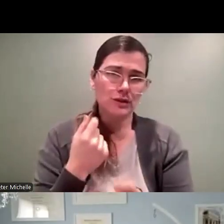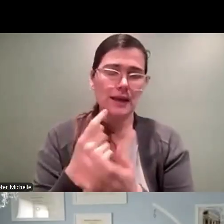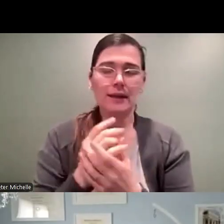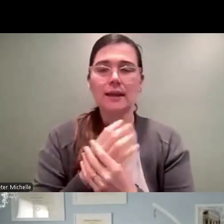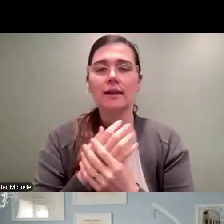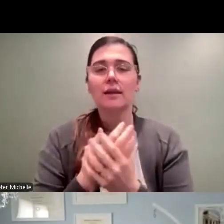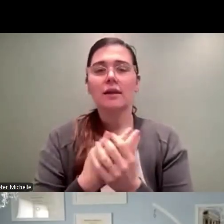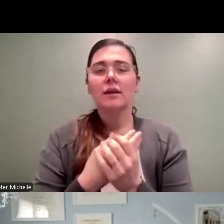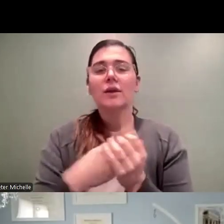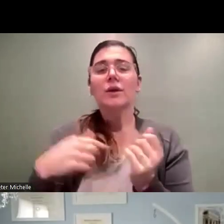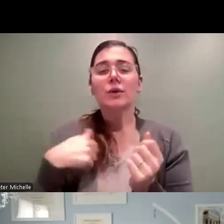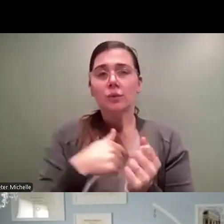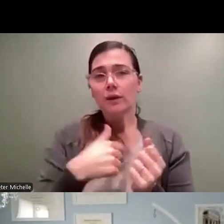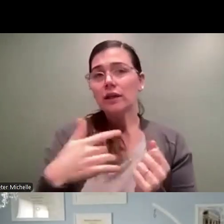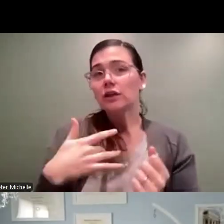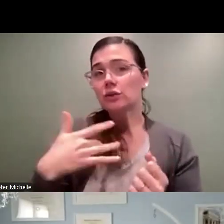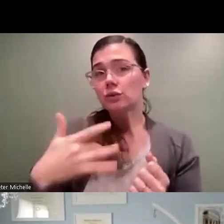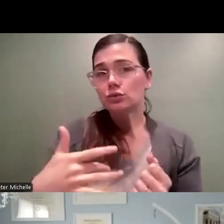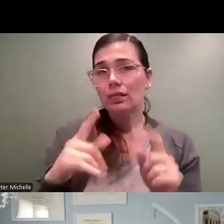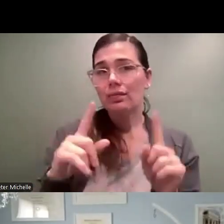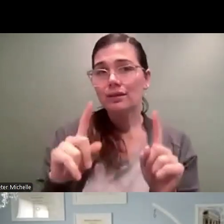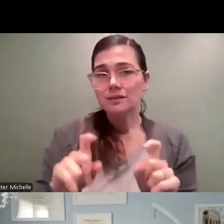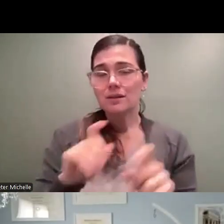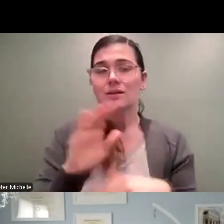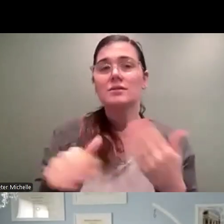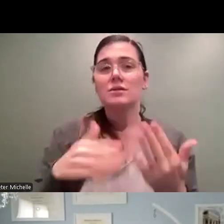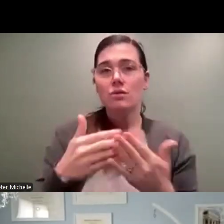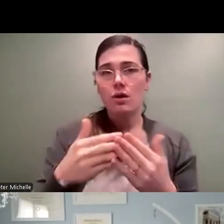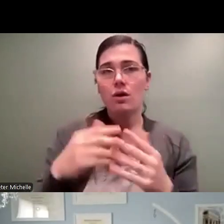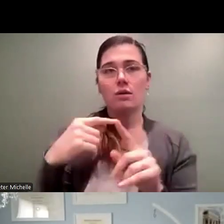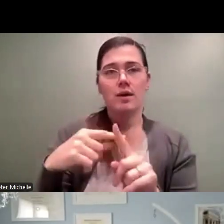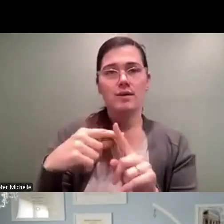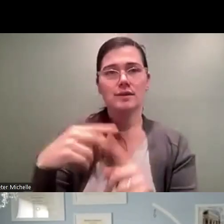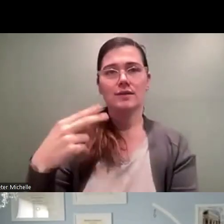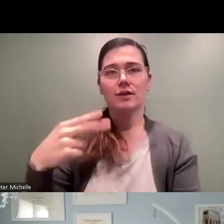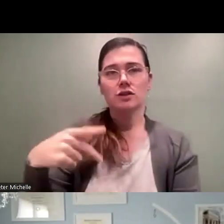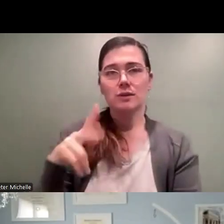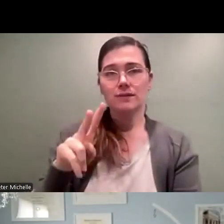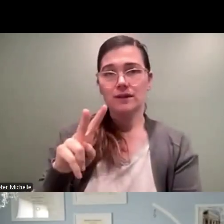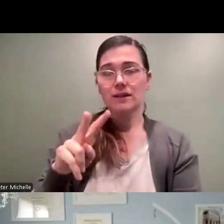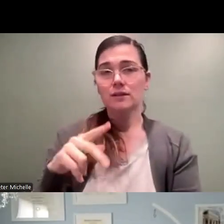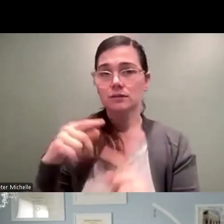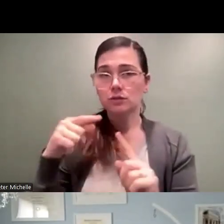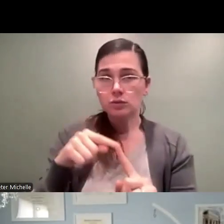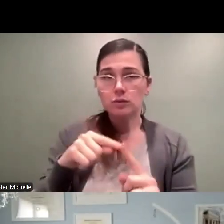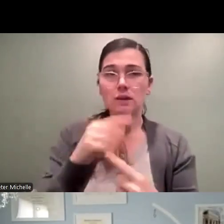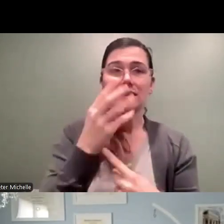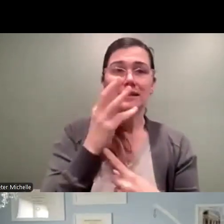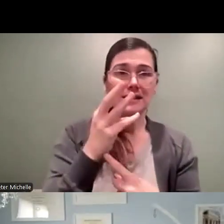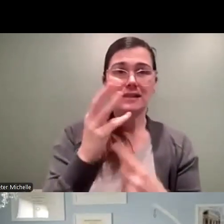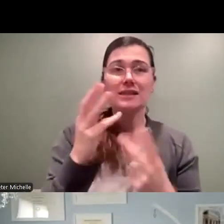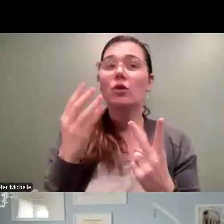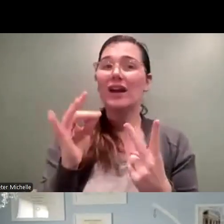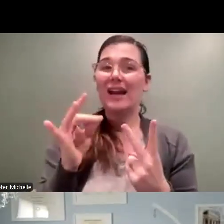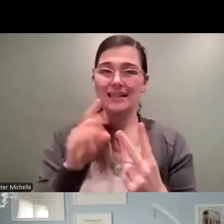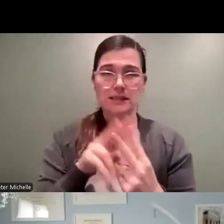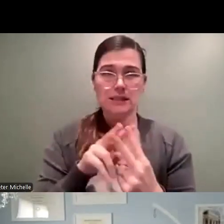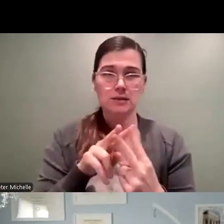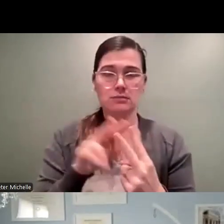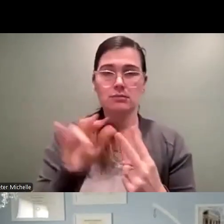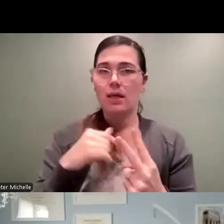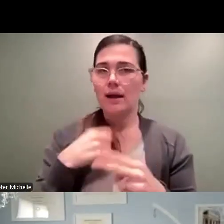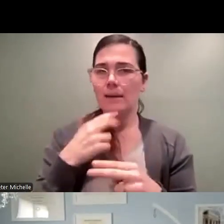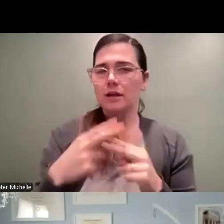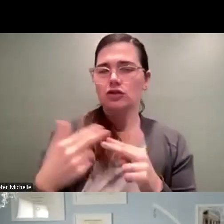we usually actually will test all positive HPVs specifically to see if there's HPV 16 or 18, like I mentioned, and